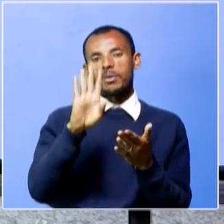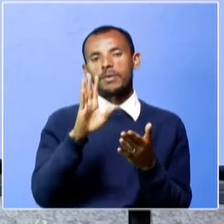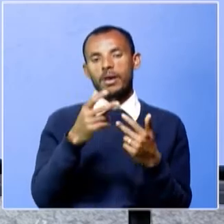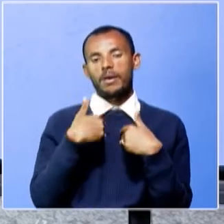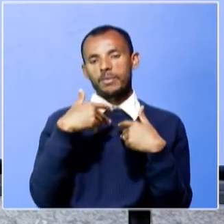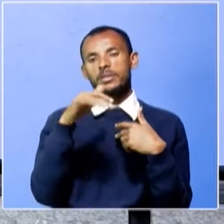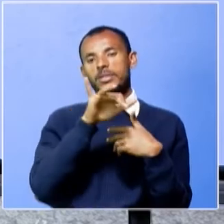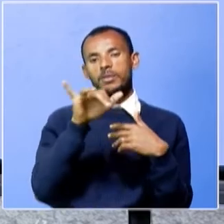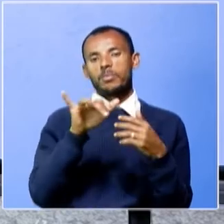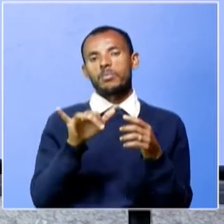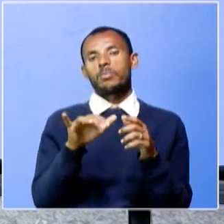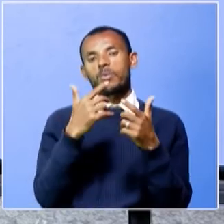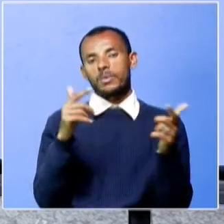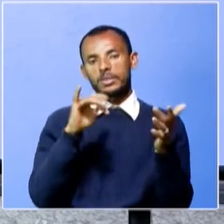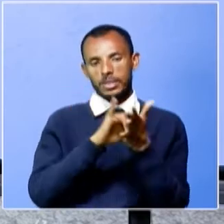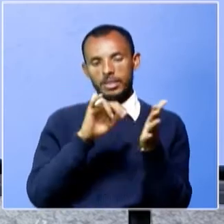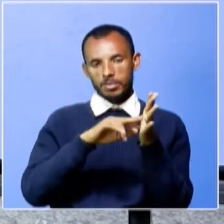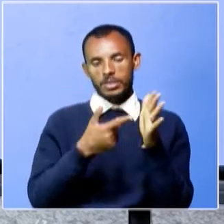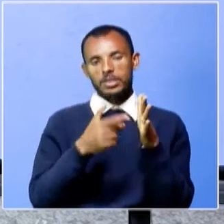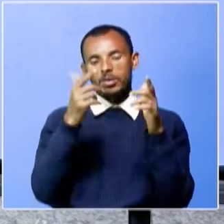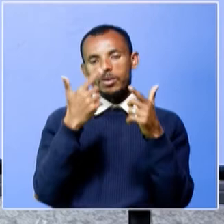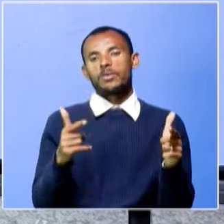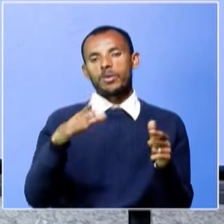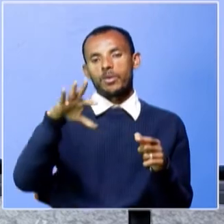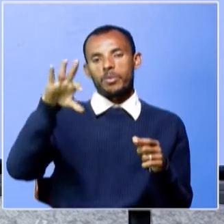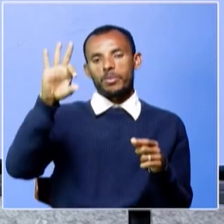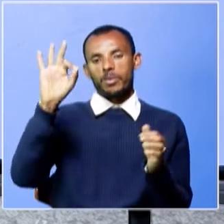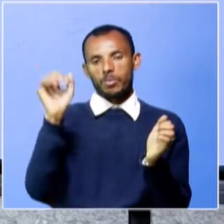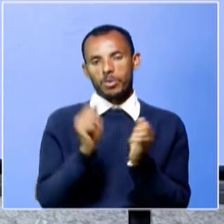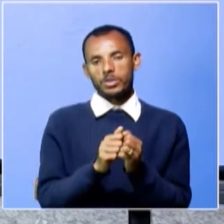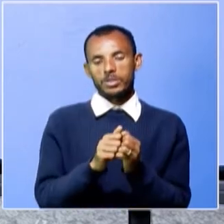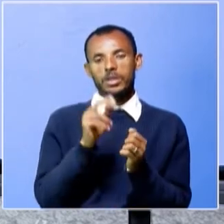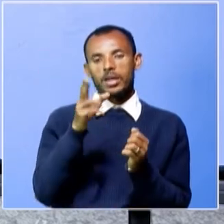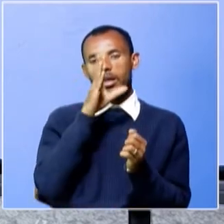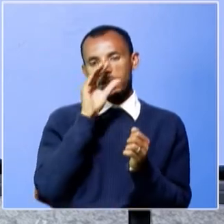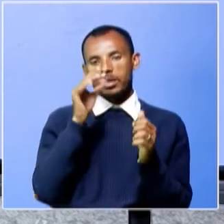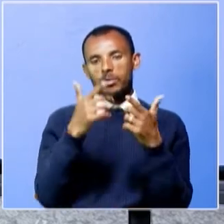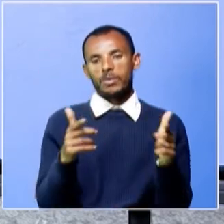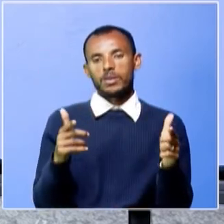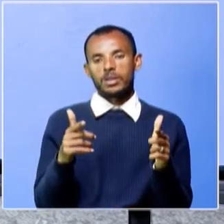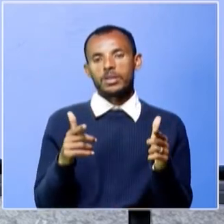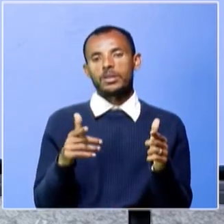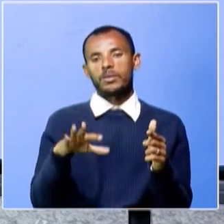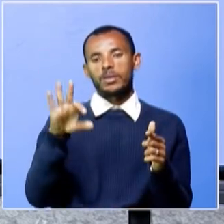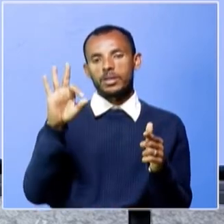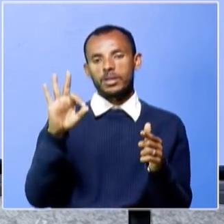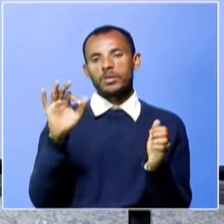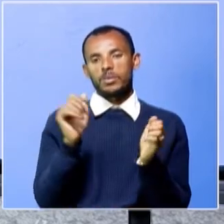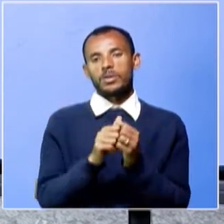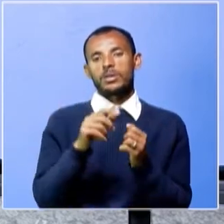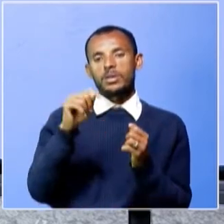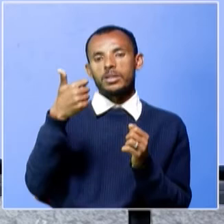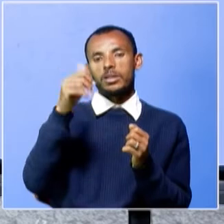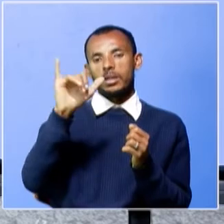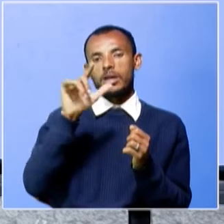same probability. That means the probability of obtaining both head and the probability of obtaining both tails